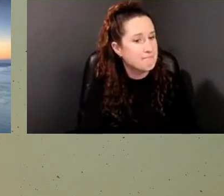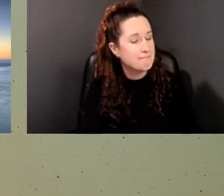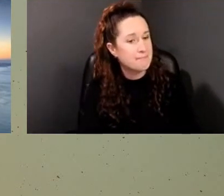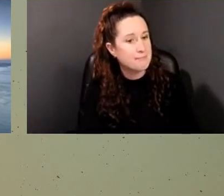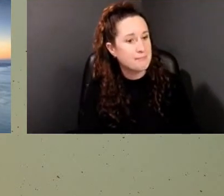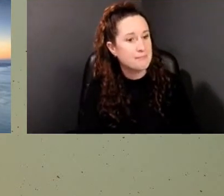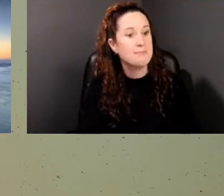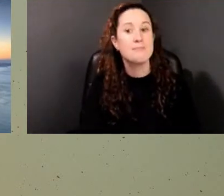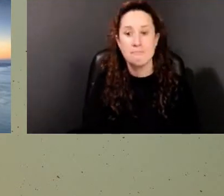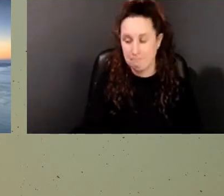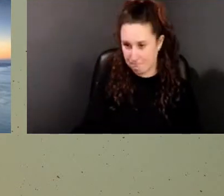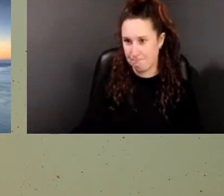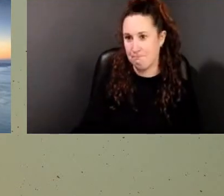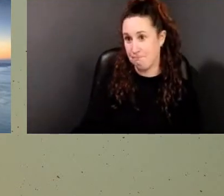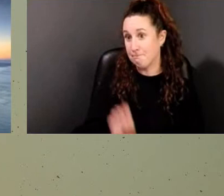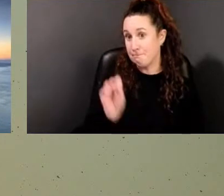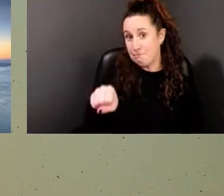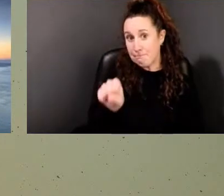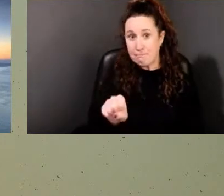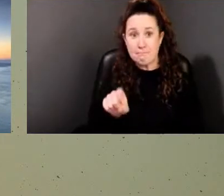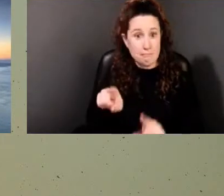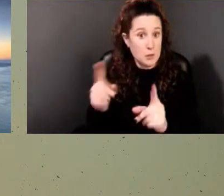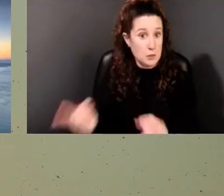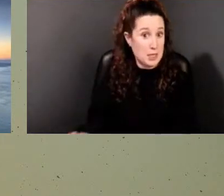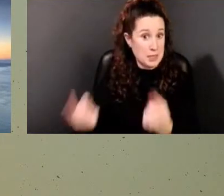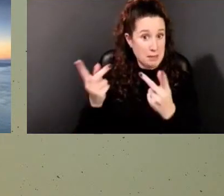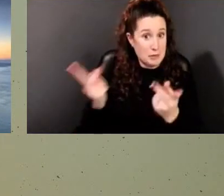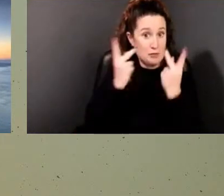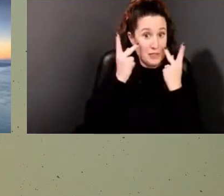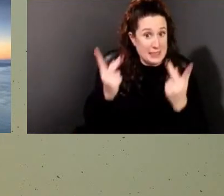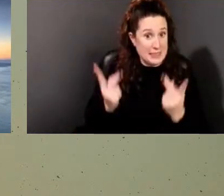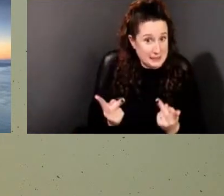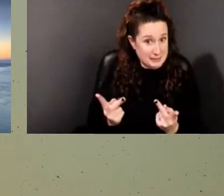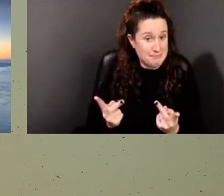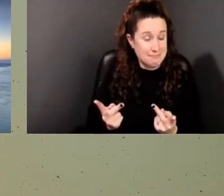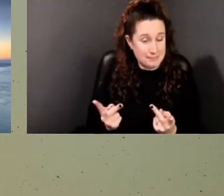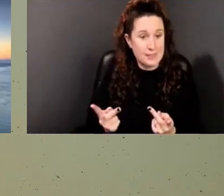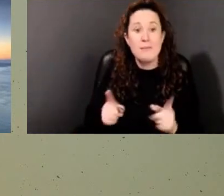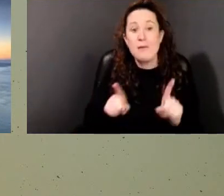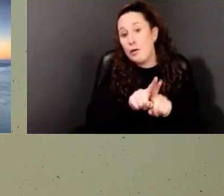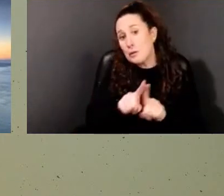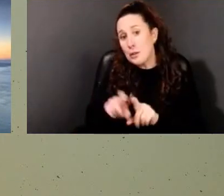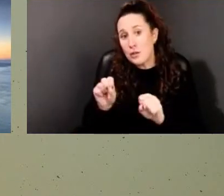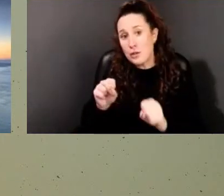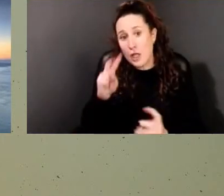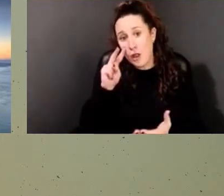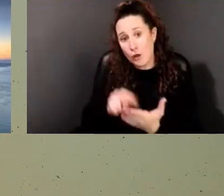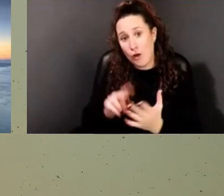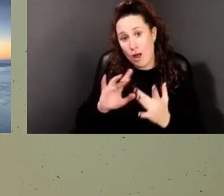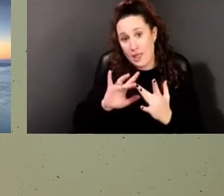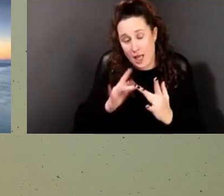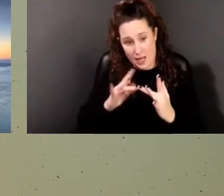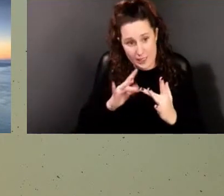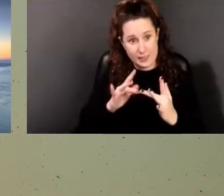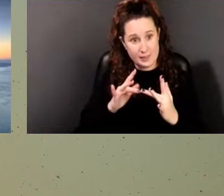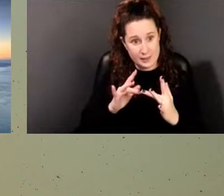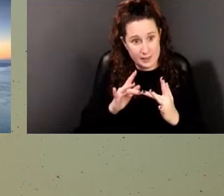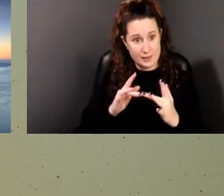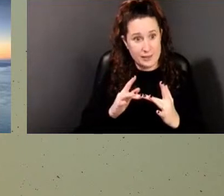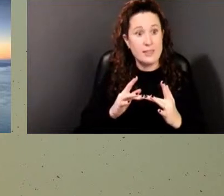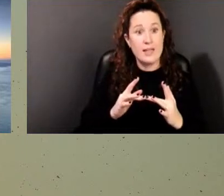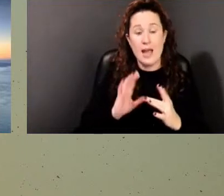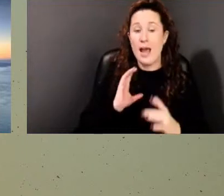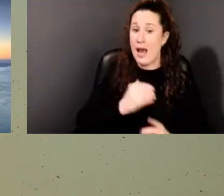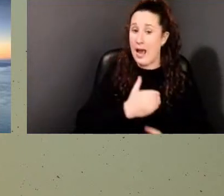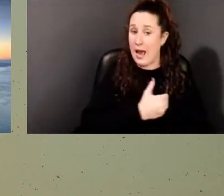So yes, aside from coming to visit us in person, they can also look for us online. HCA's